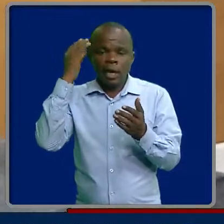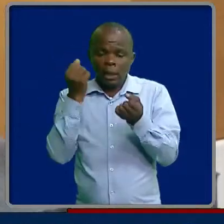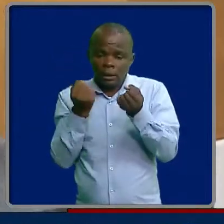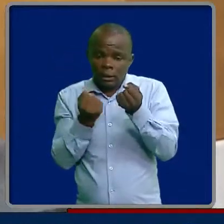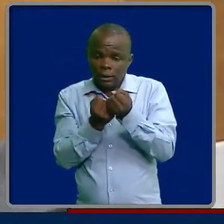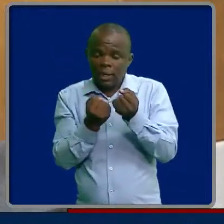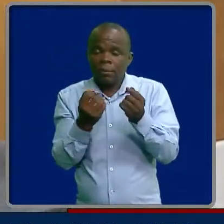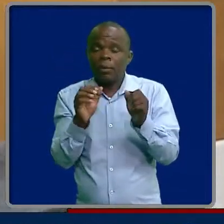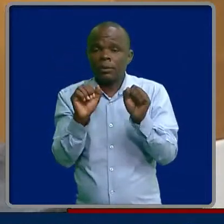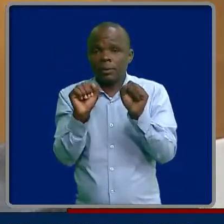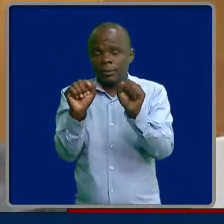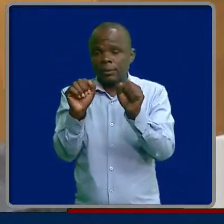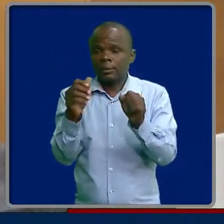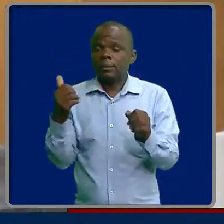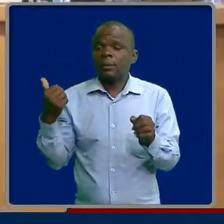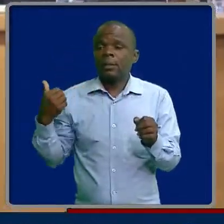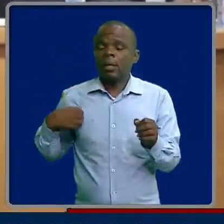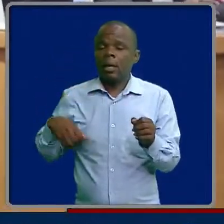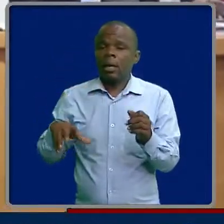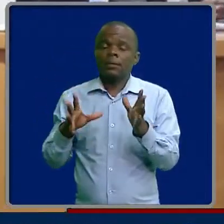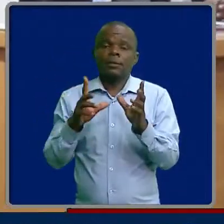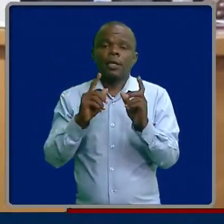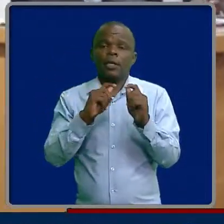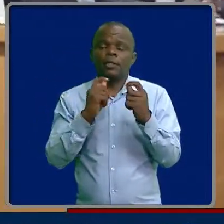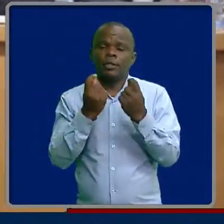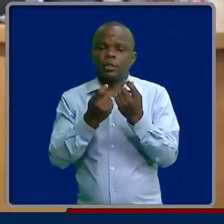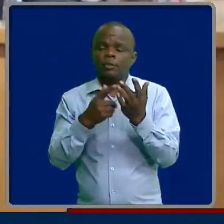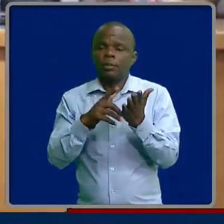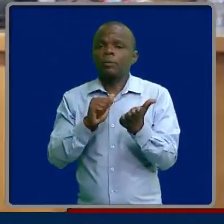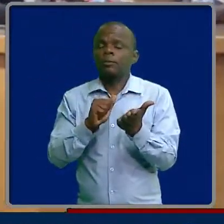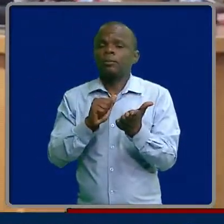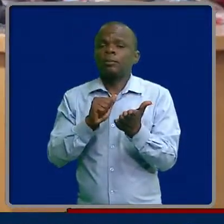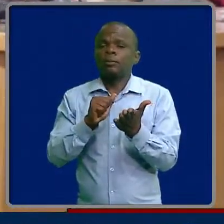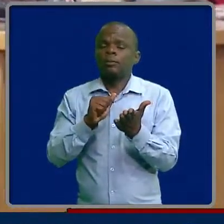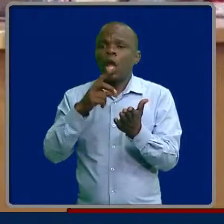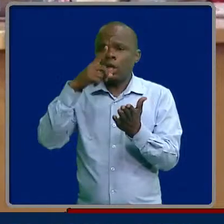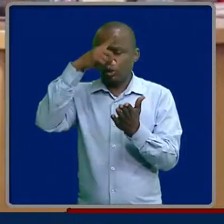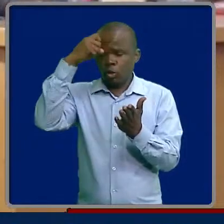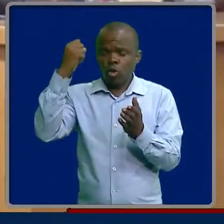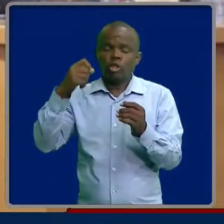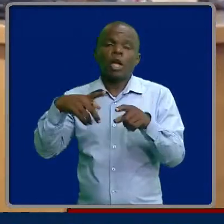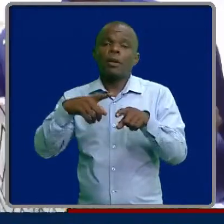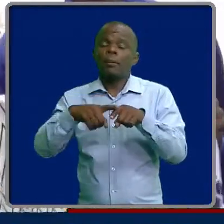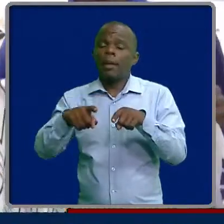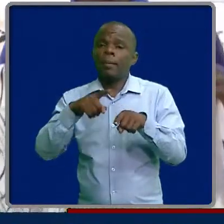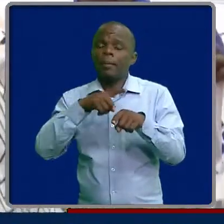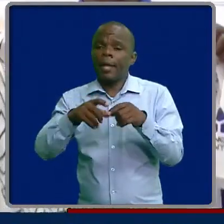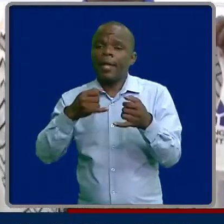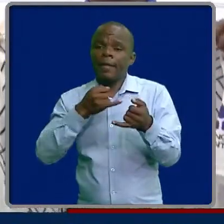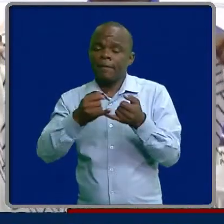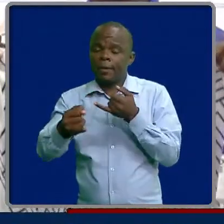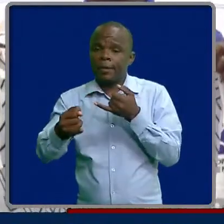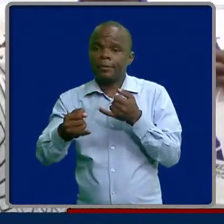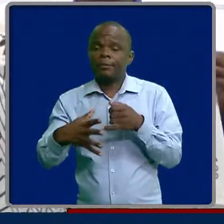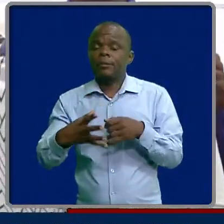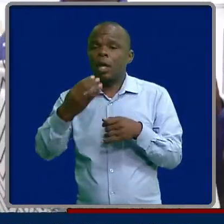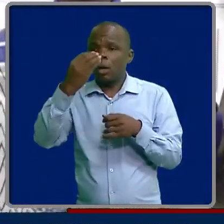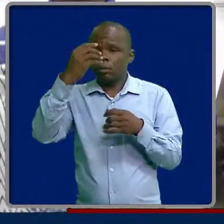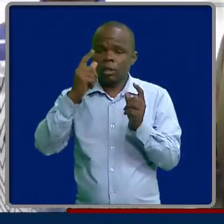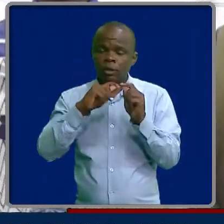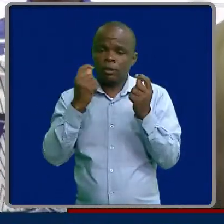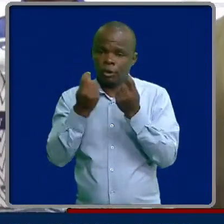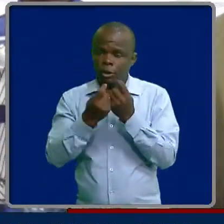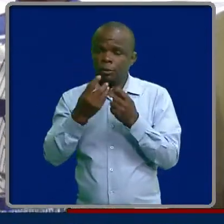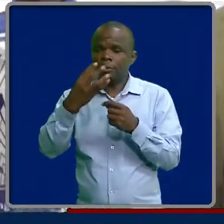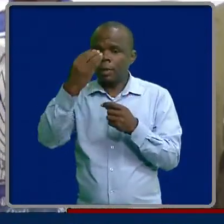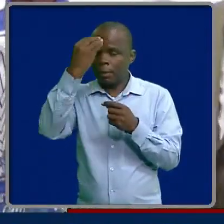finalists. Other teams to receive kits included social games to play on the day. The finals will be between Royal Leopard against